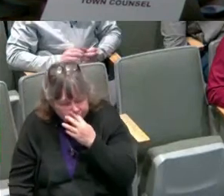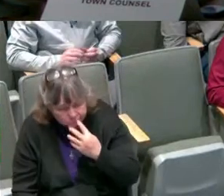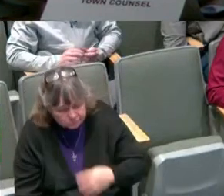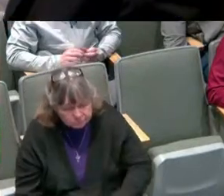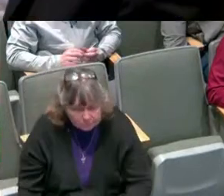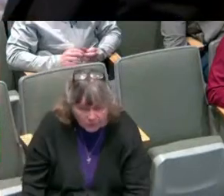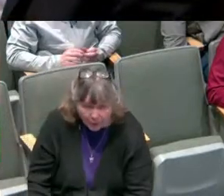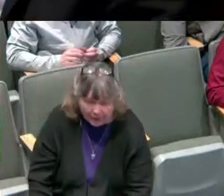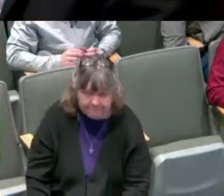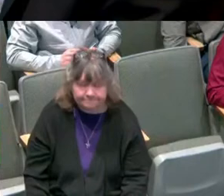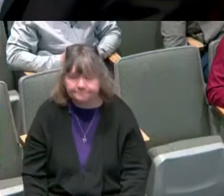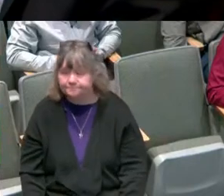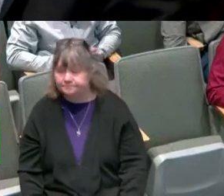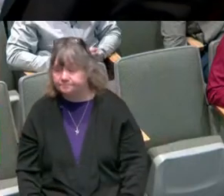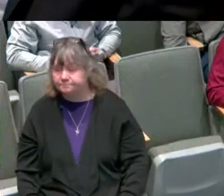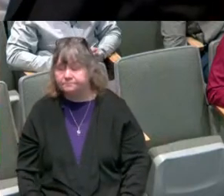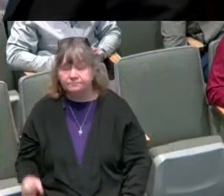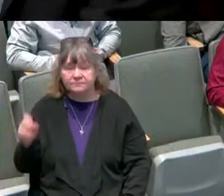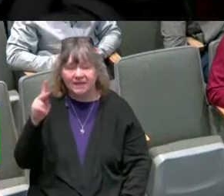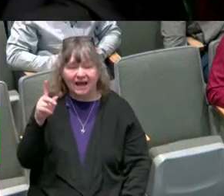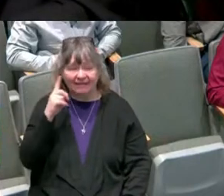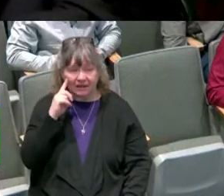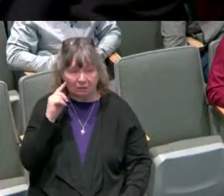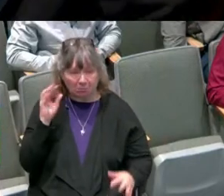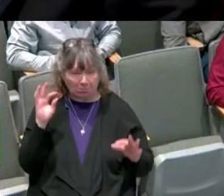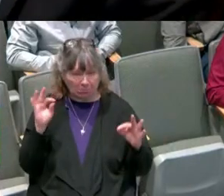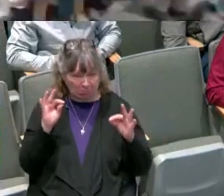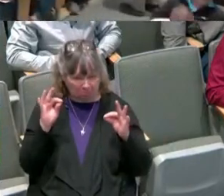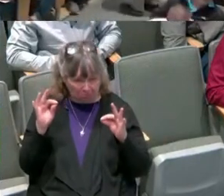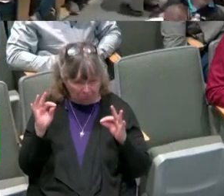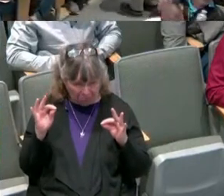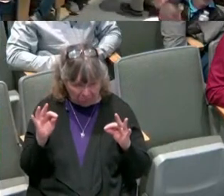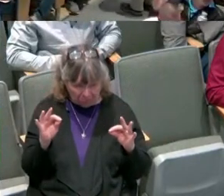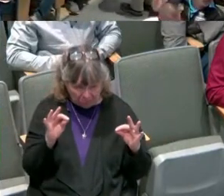okay I think we've got everybody